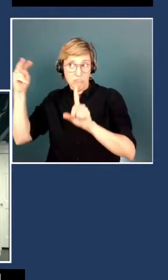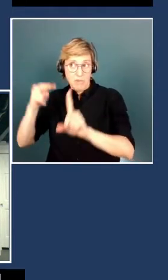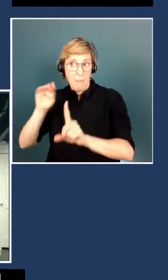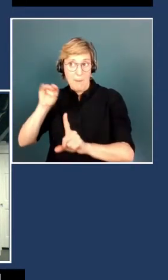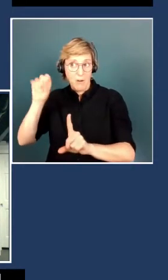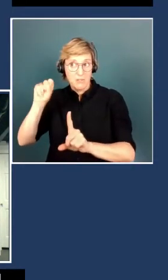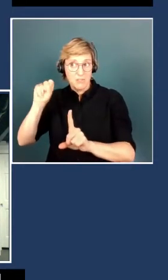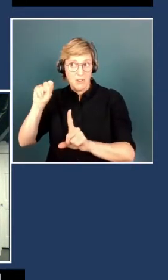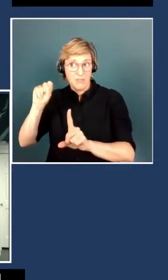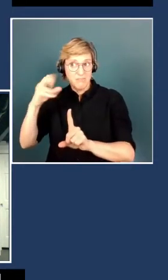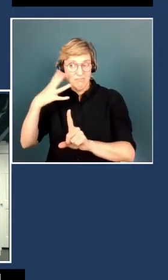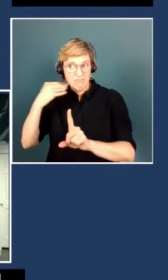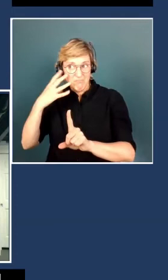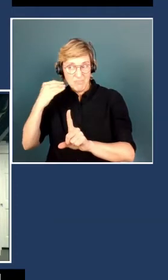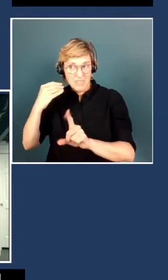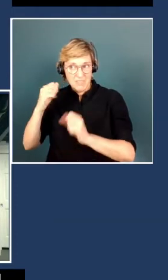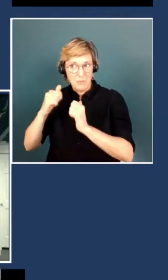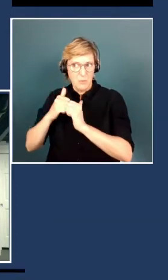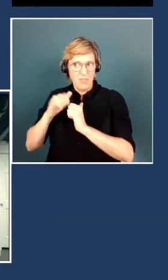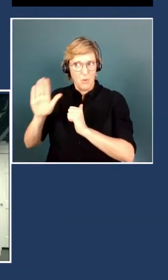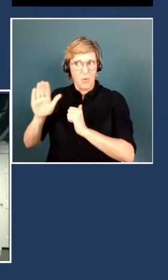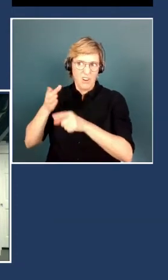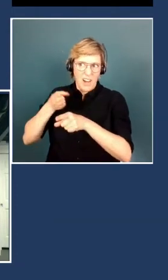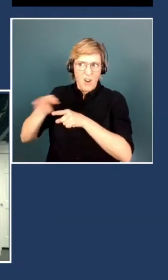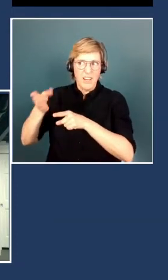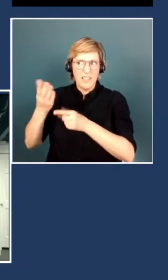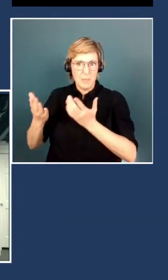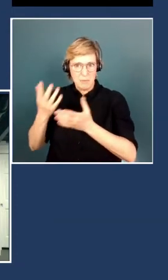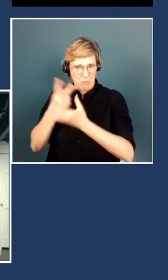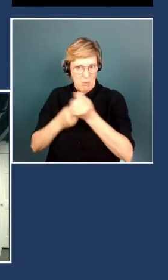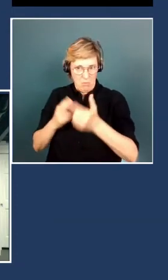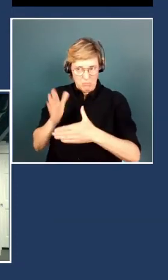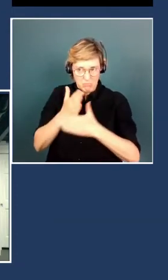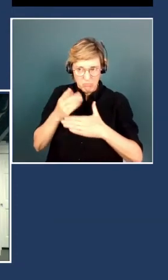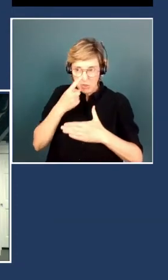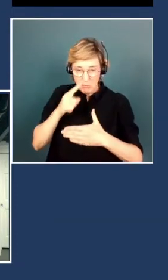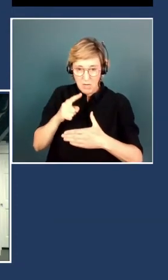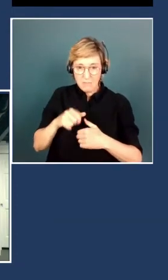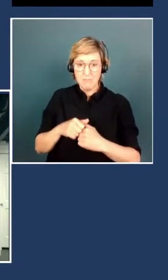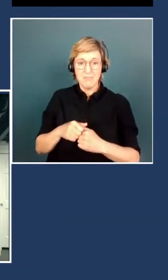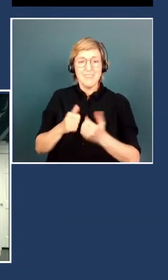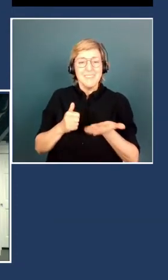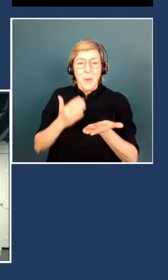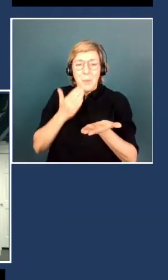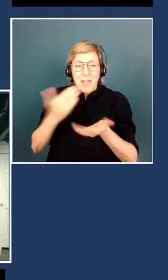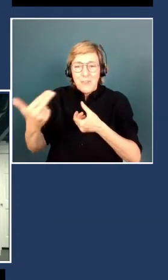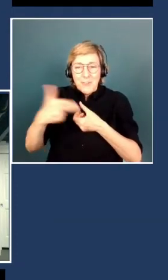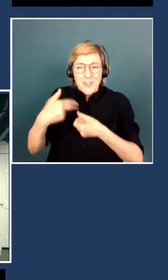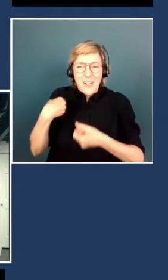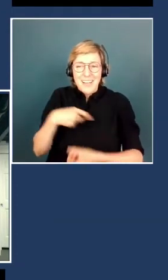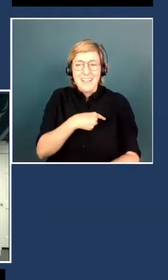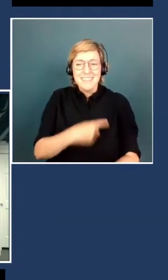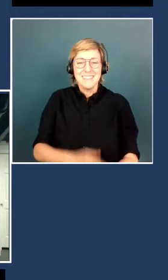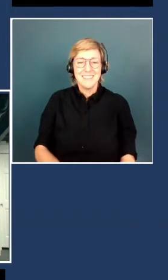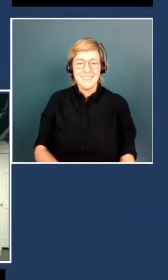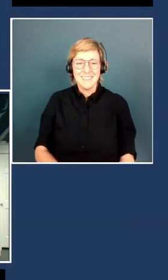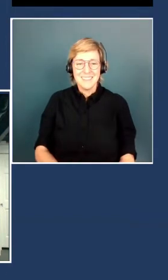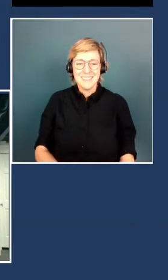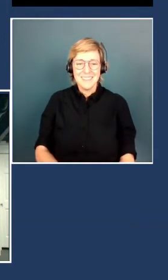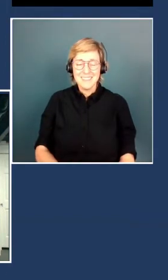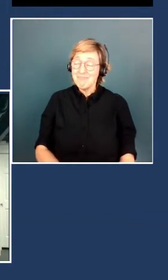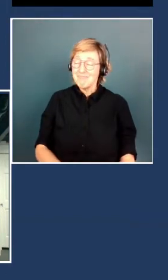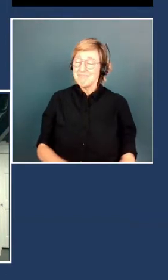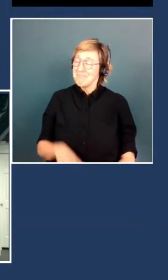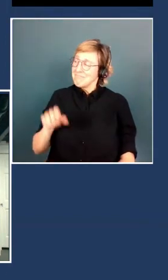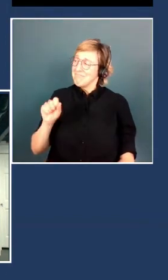certain areas that you guys have. So yes, Haruko, thank you for joining us. Yeah, of course. Thank you for having